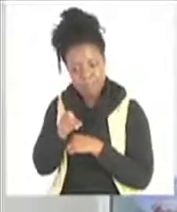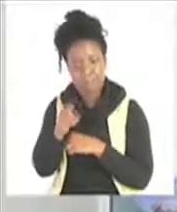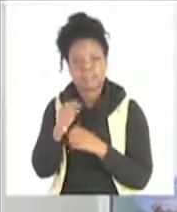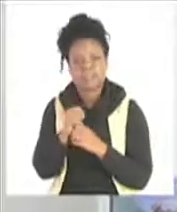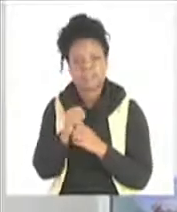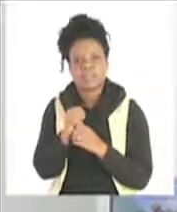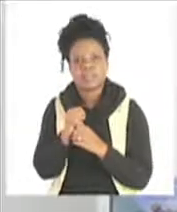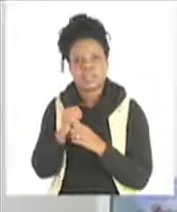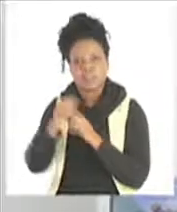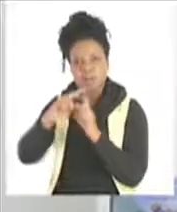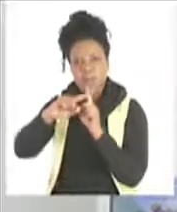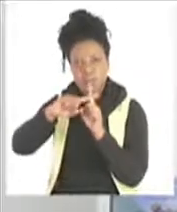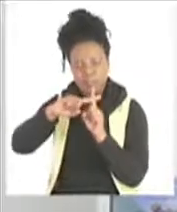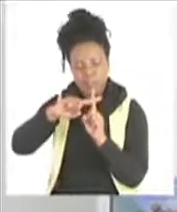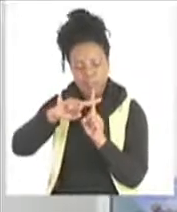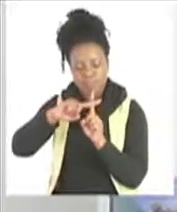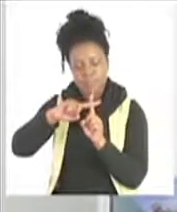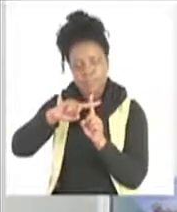plus